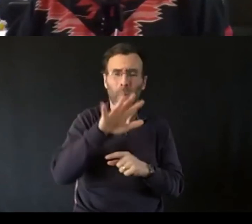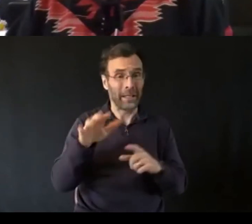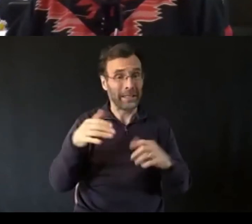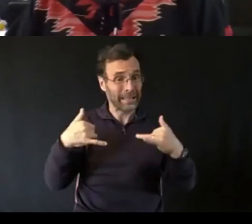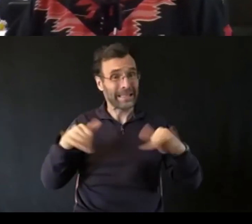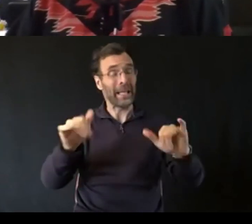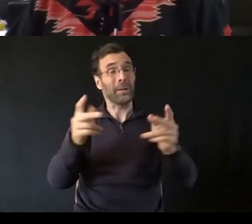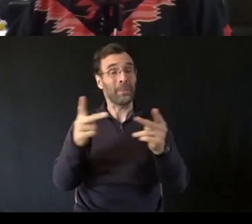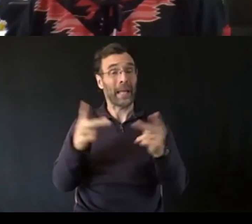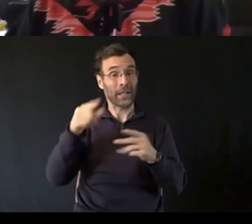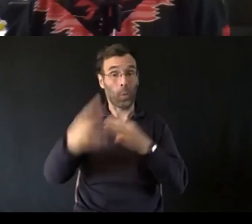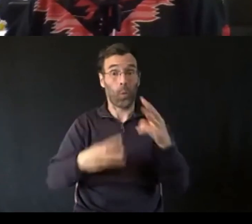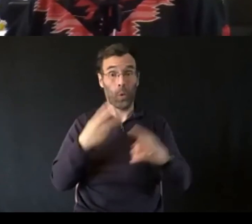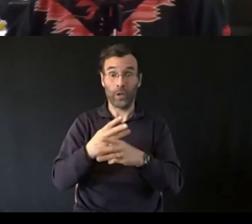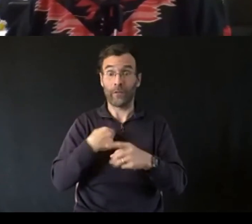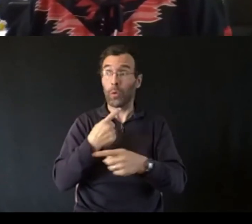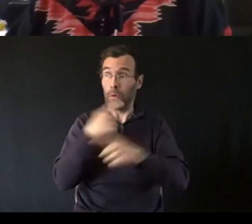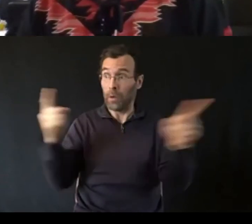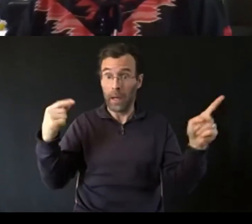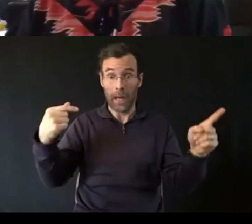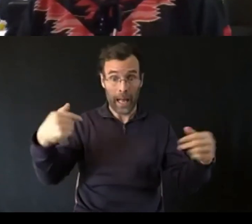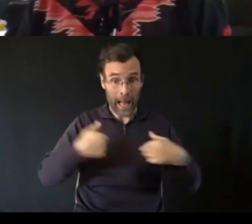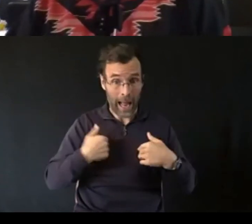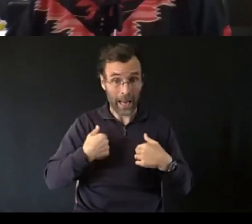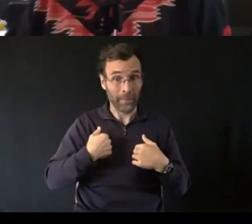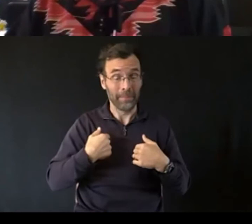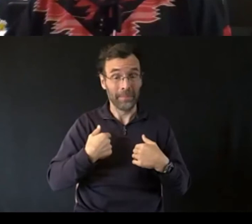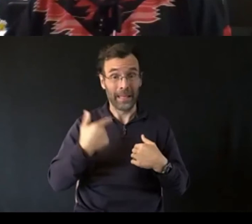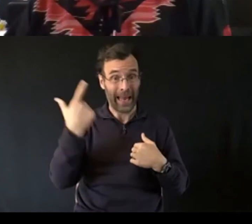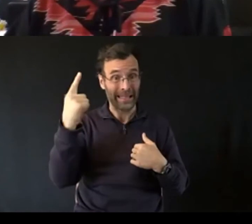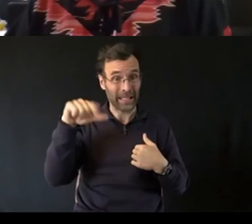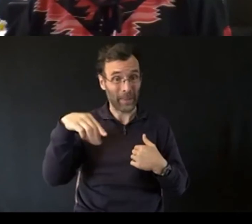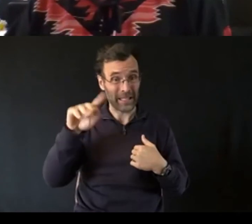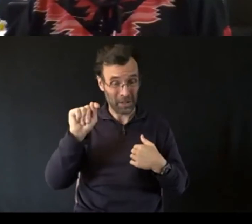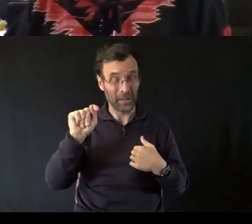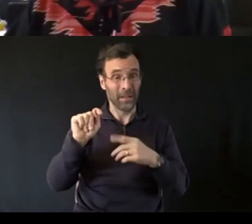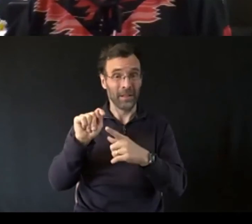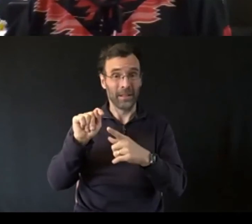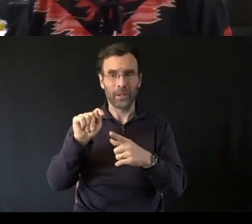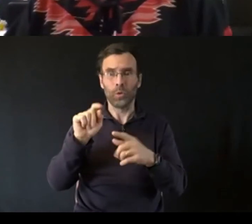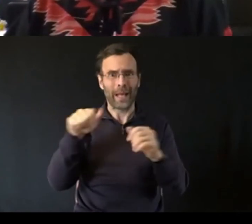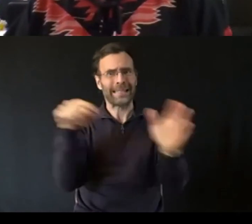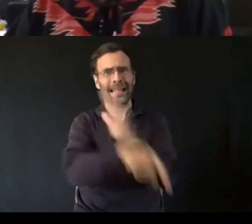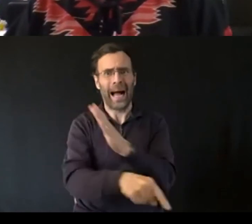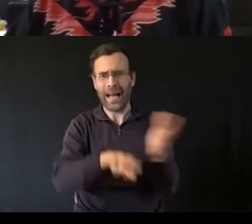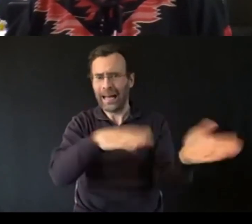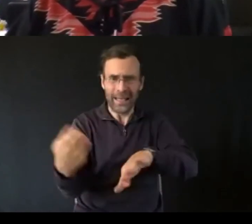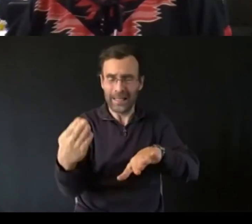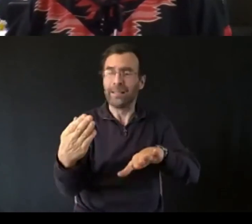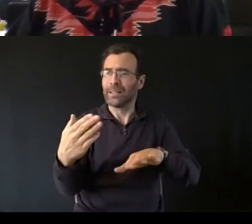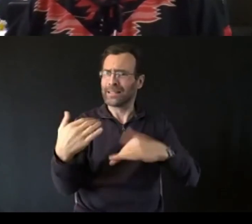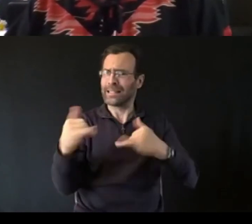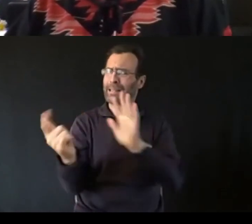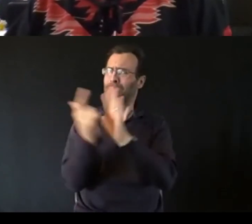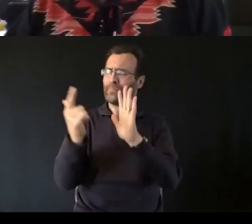world that if you say you are LGBT, you will be killed. It is illegal and the punishment is death. And so there's still a